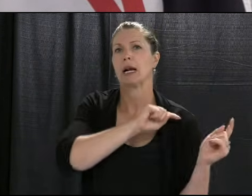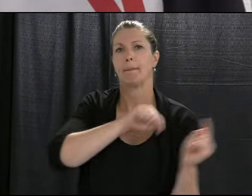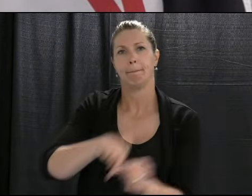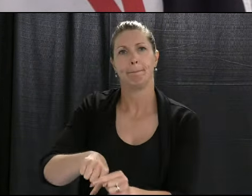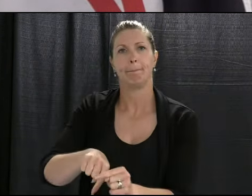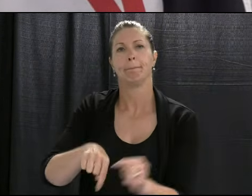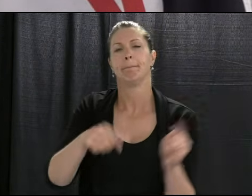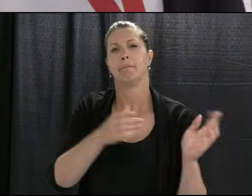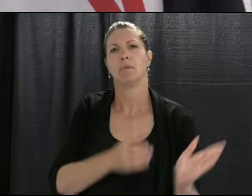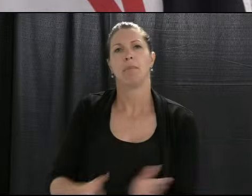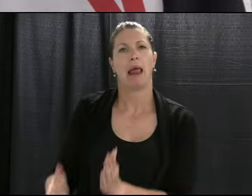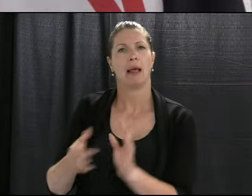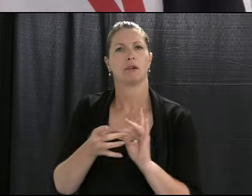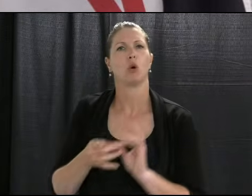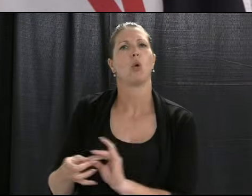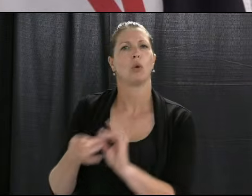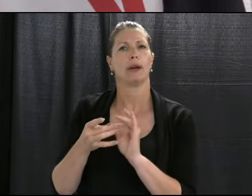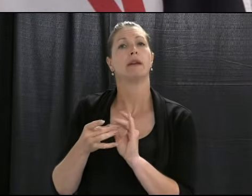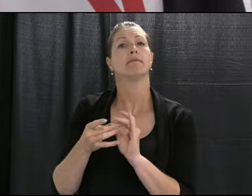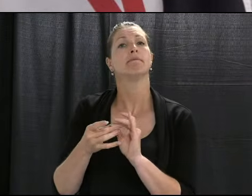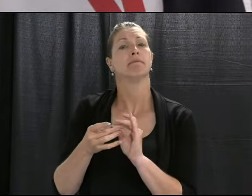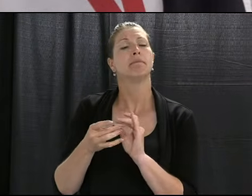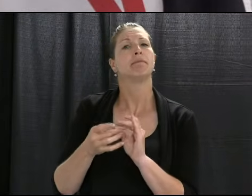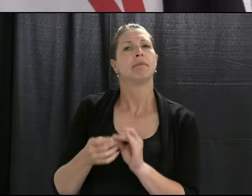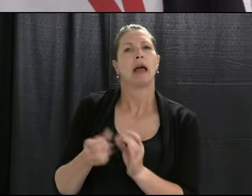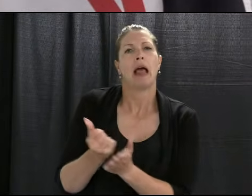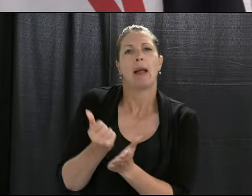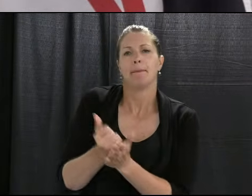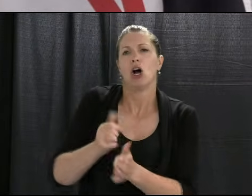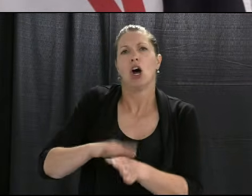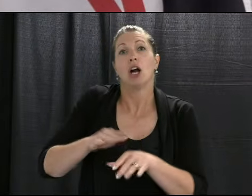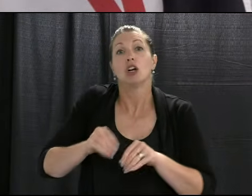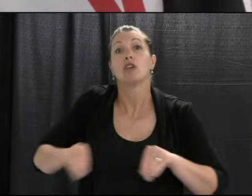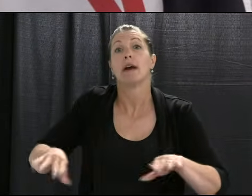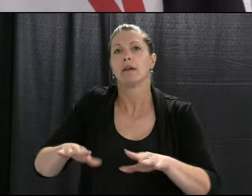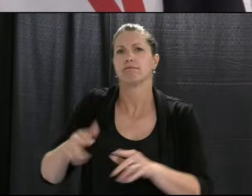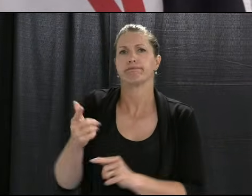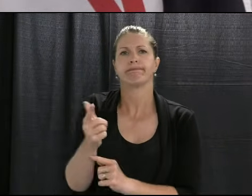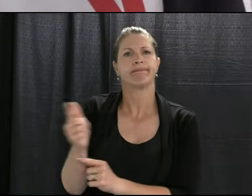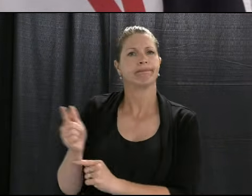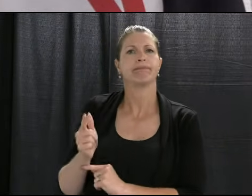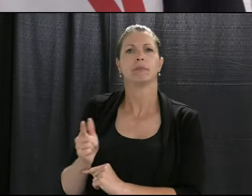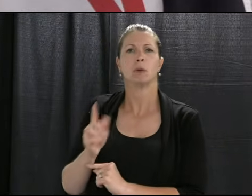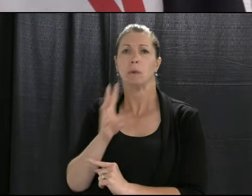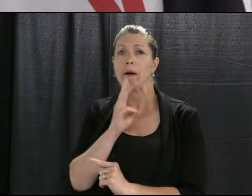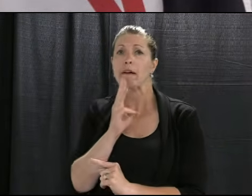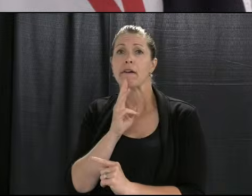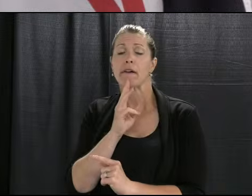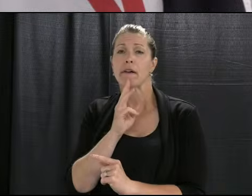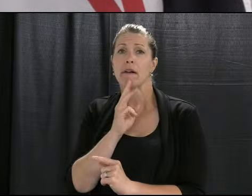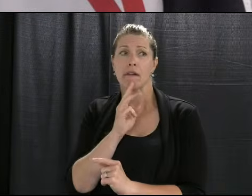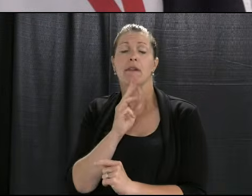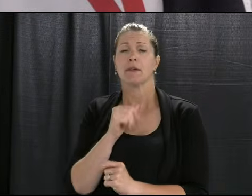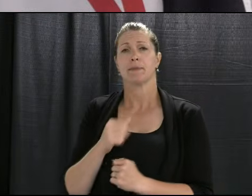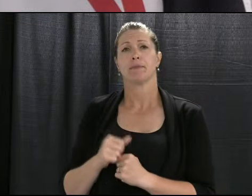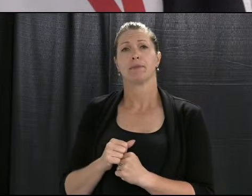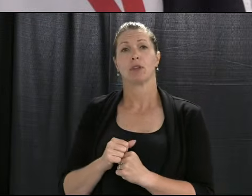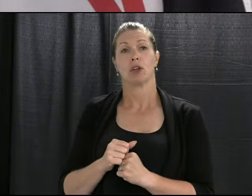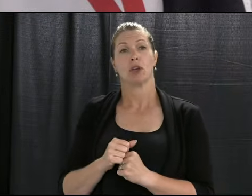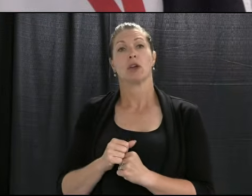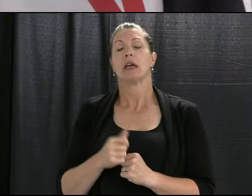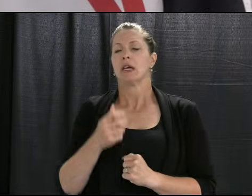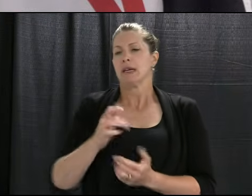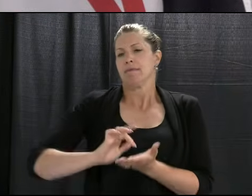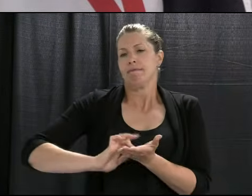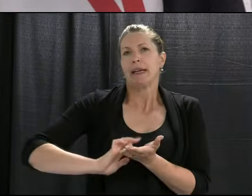with planning and coordination, personnel to assist ongoing firefighter efforts with firefighters as needed, transportation of